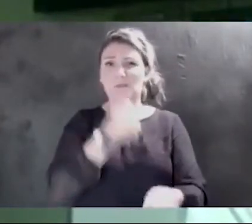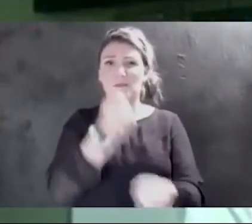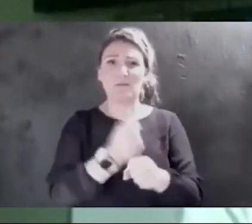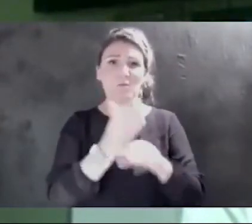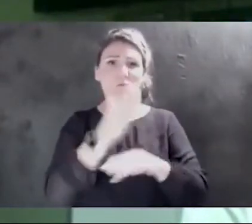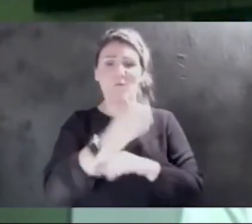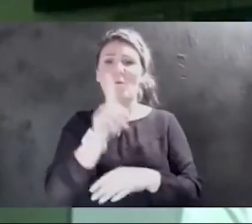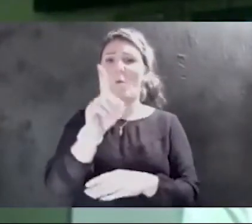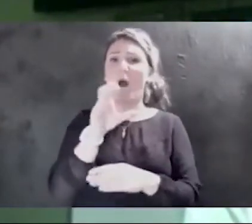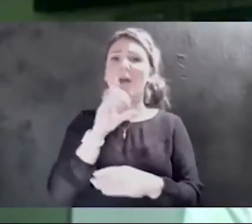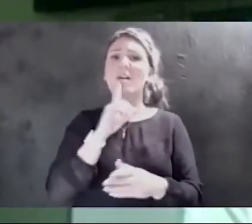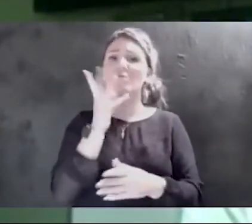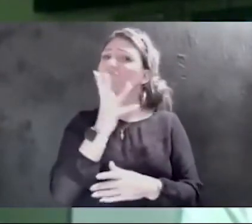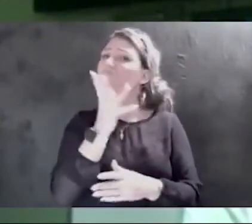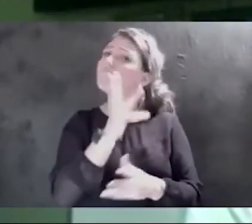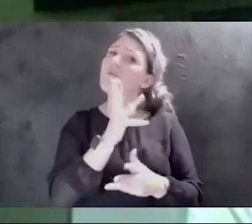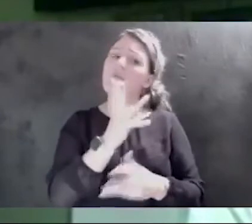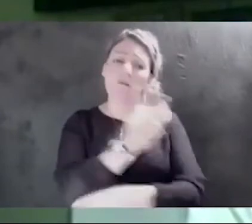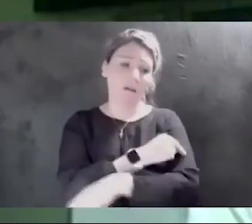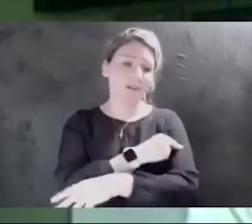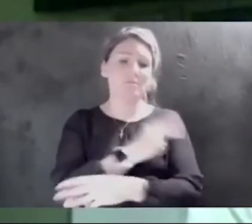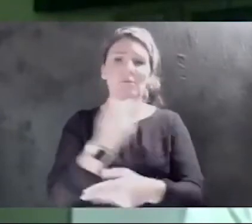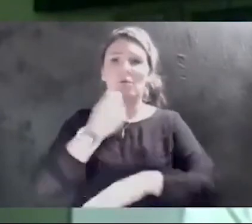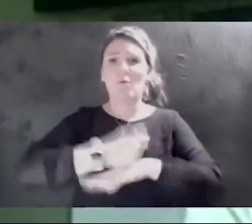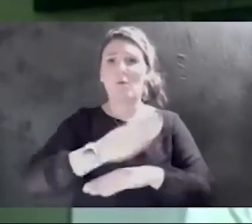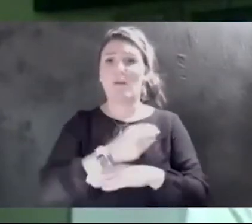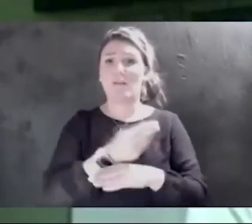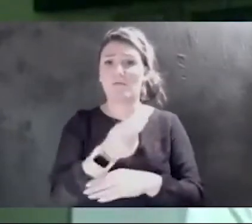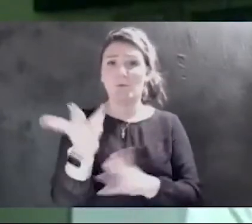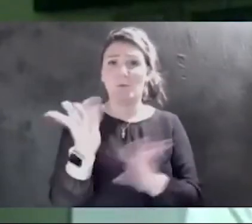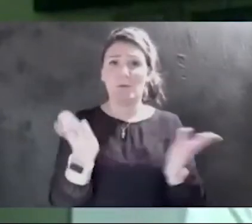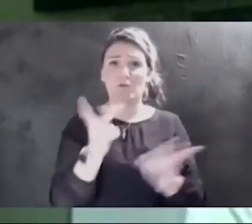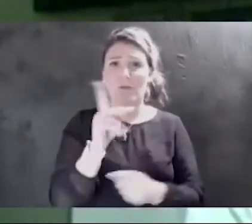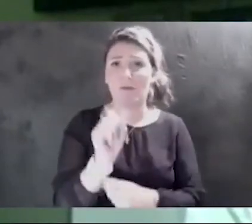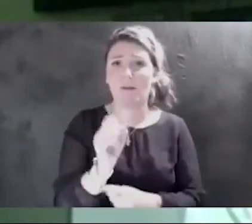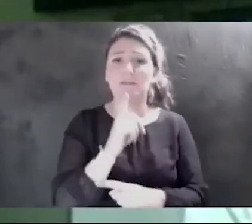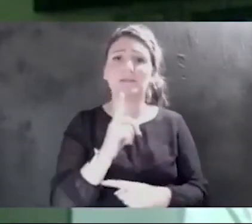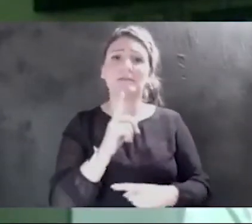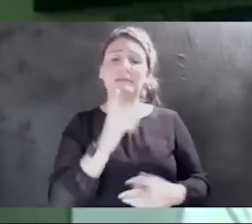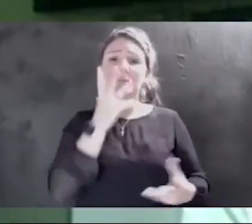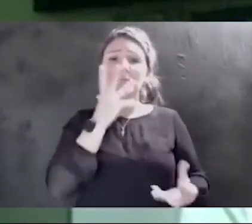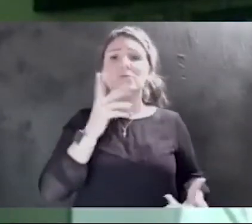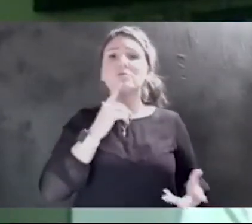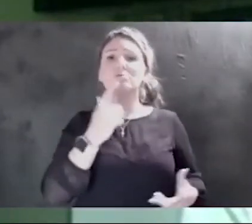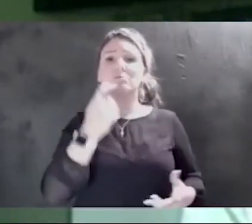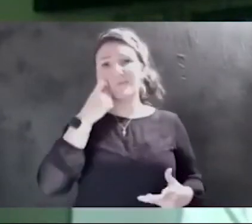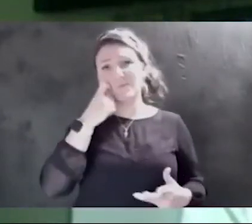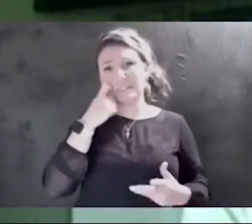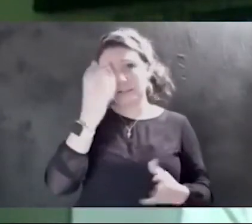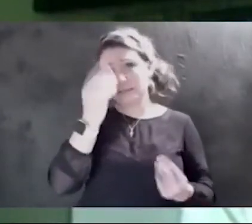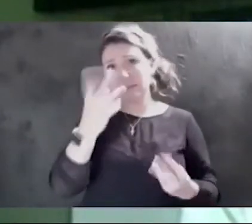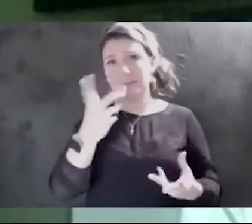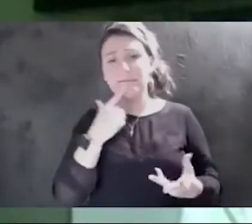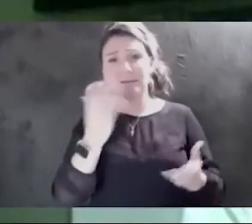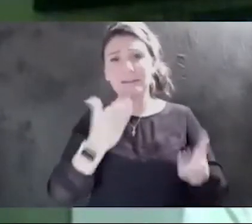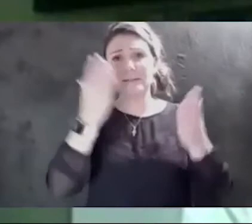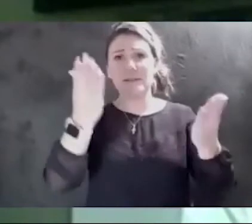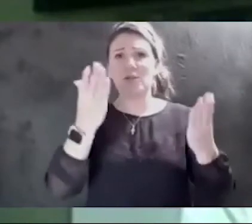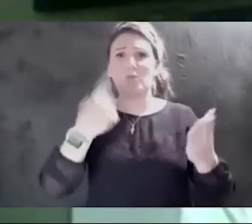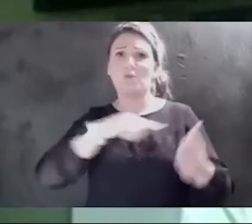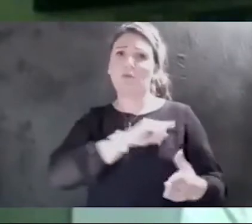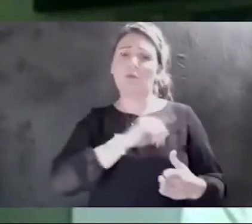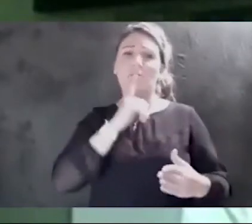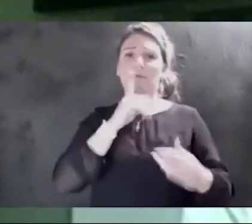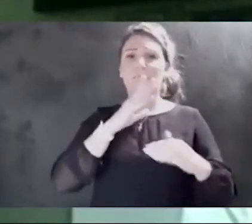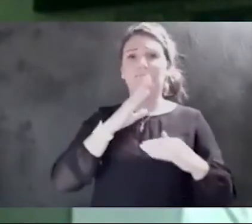closed, and we have had a few here in Kansas as well. Unfortunately, the most recent data suggests that we are among the top 3